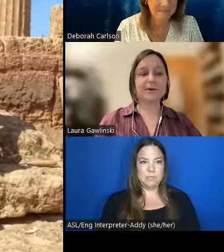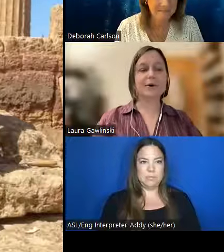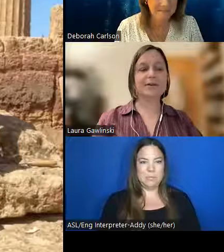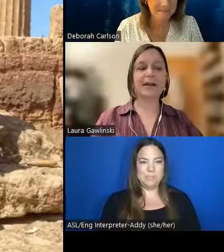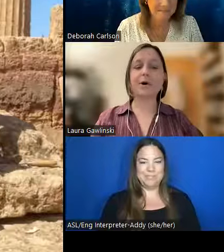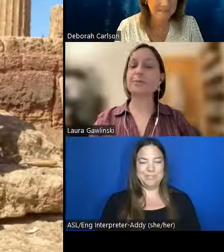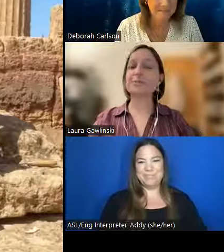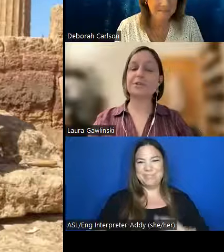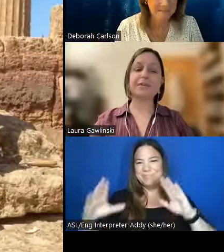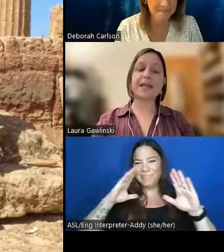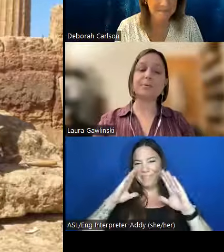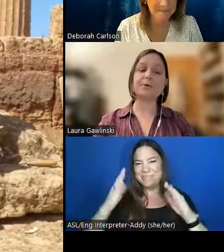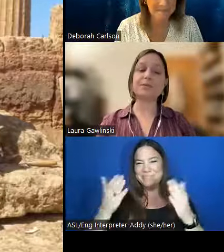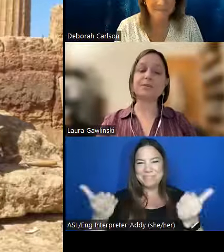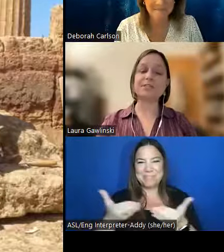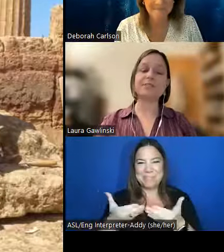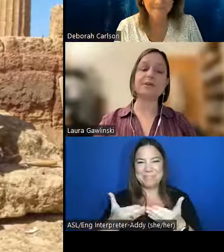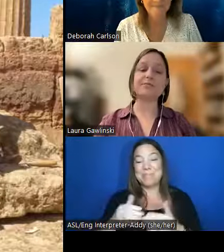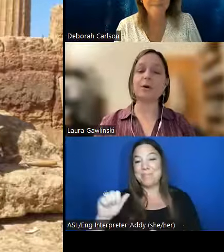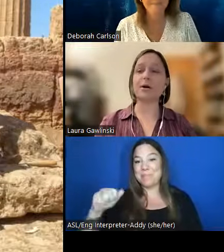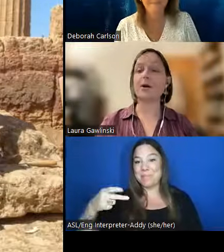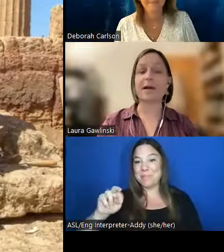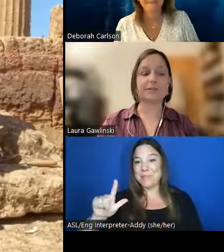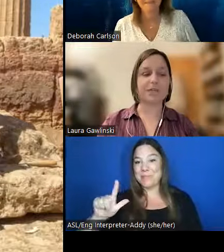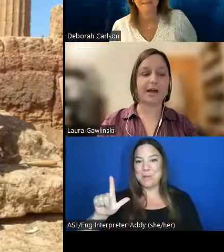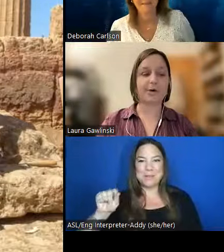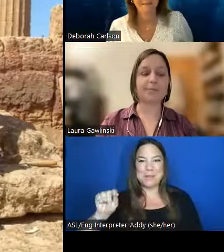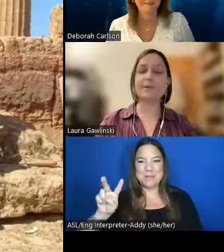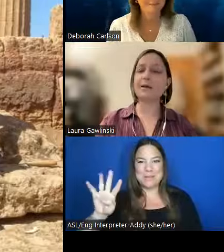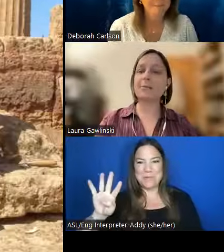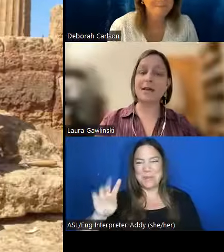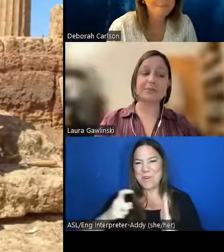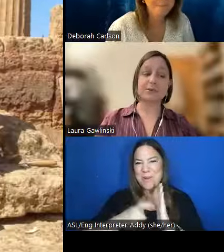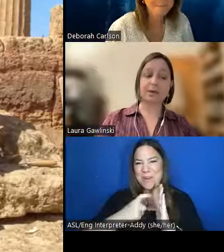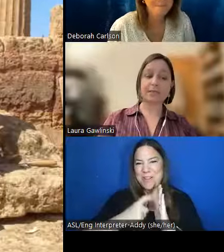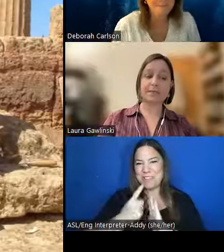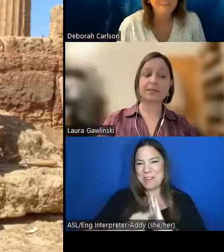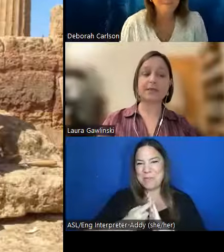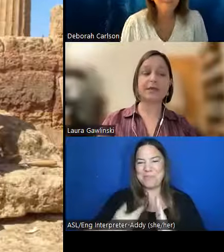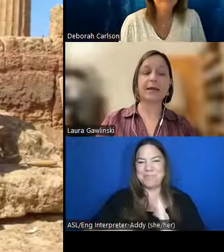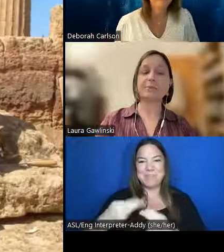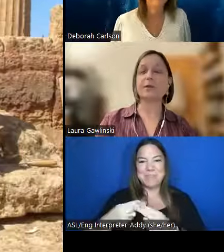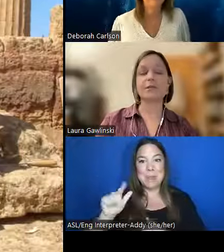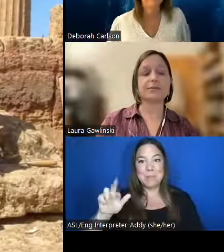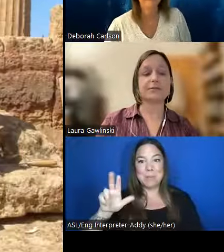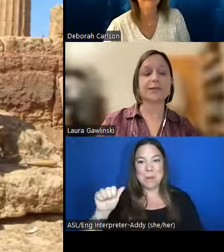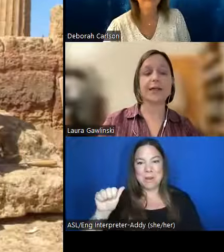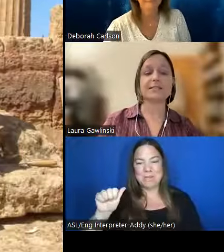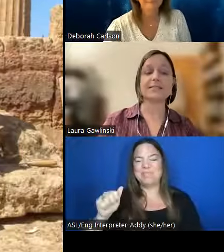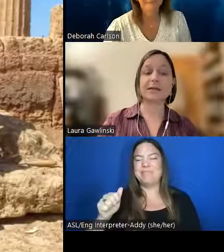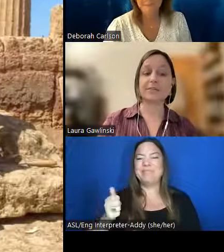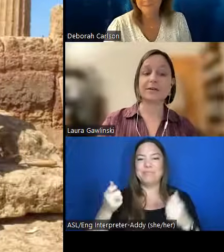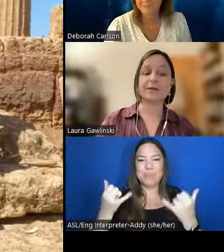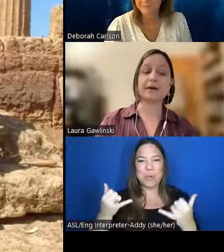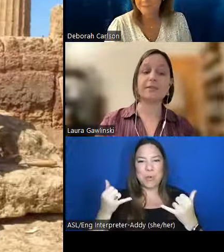Good evening, everyone, and welcome to the April 2024 Archaeology Hour. My name is Laura Galinsky, and I'm currently serving as